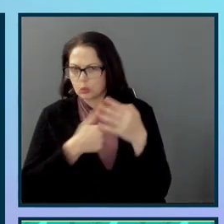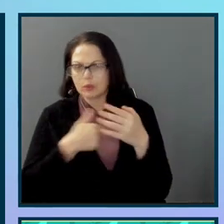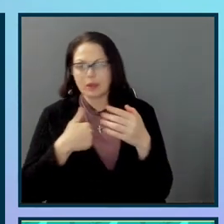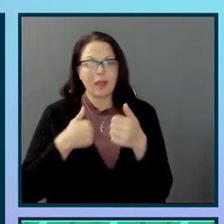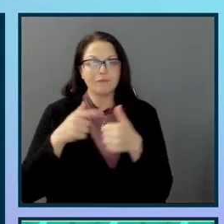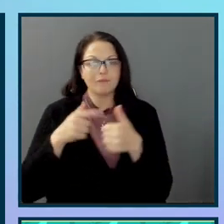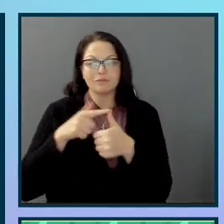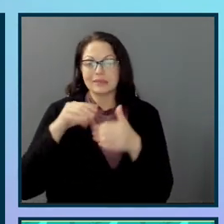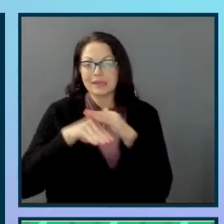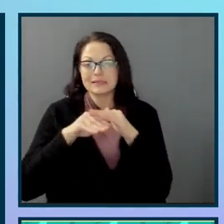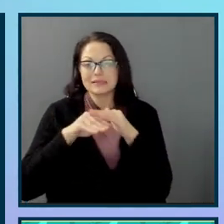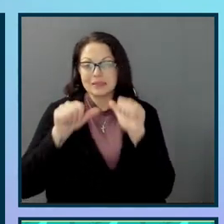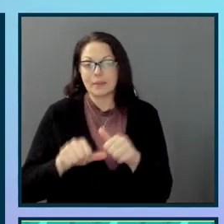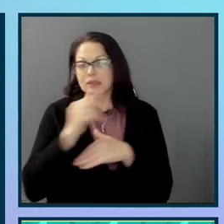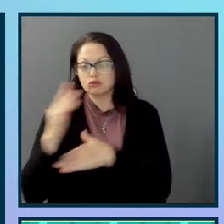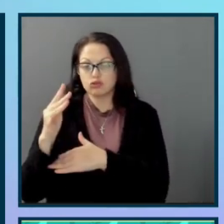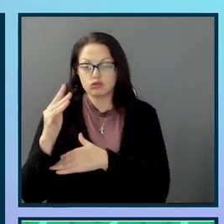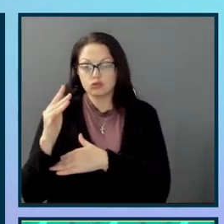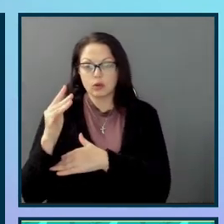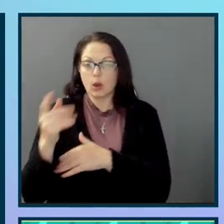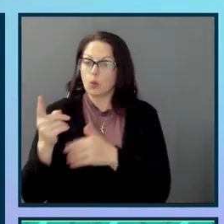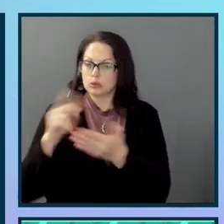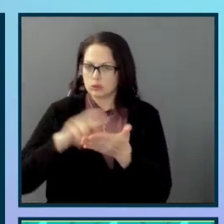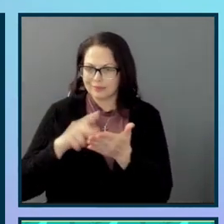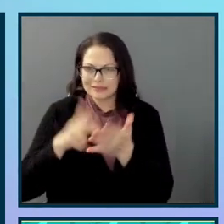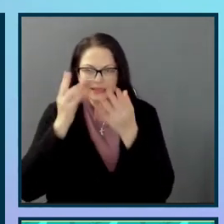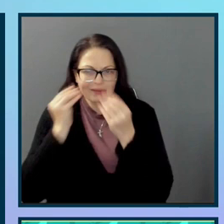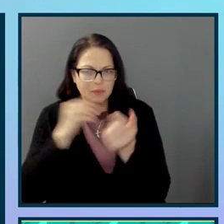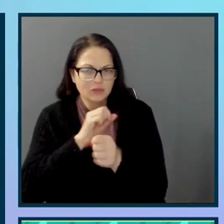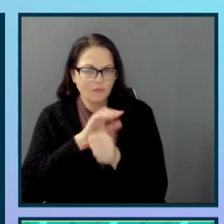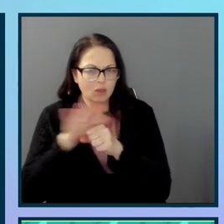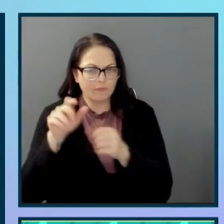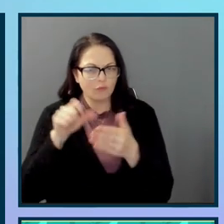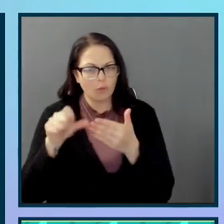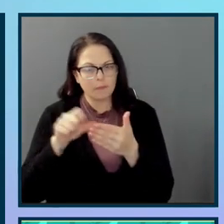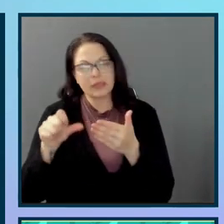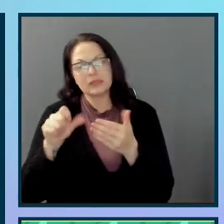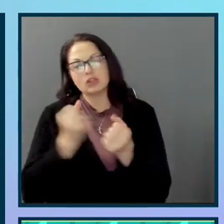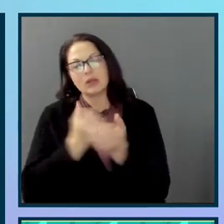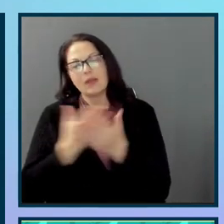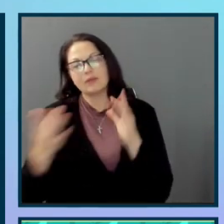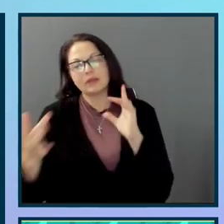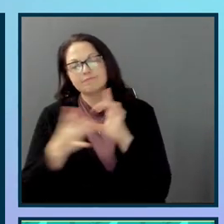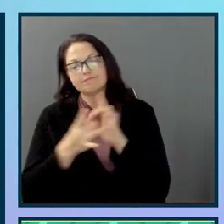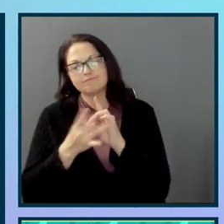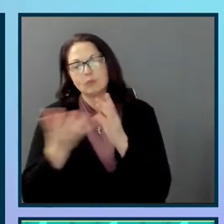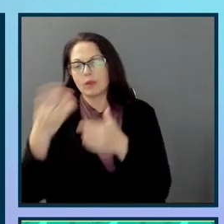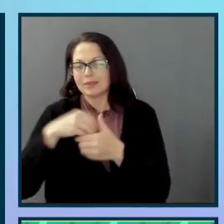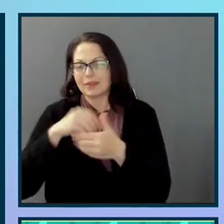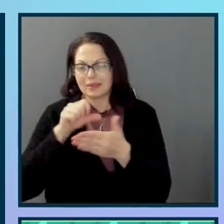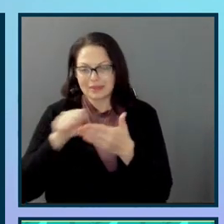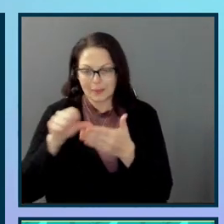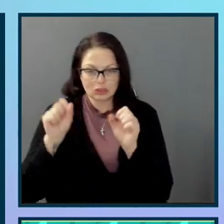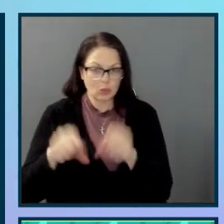which is essentially all of the accessibility information for the entire page or for all of the components on the page aggregated. You could navigate this if you